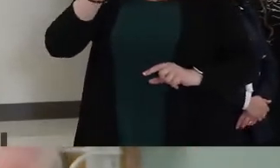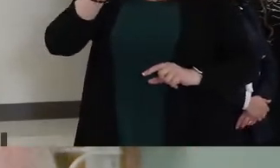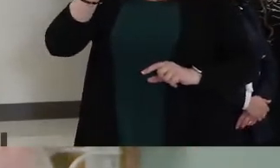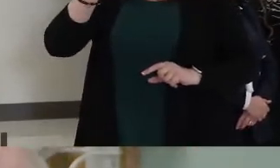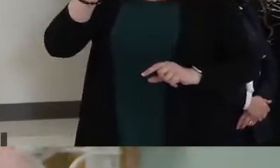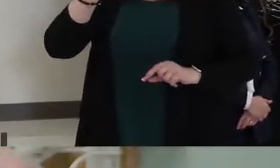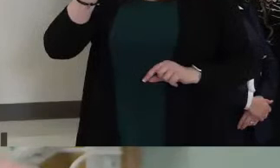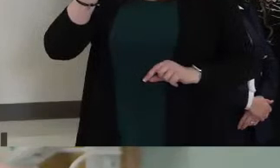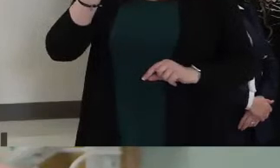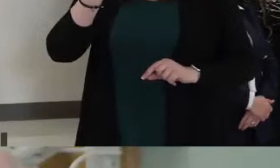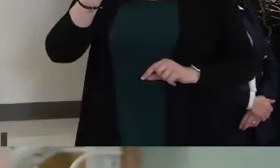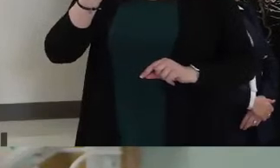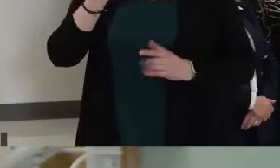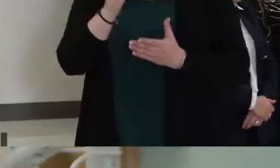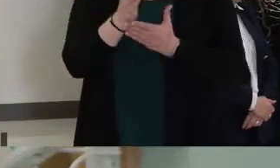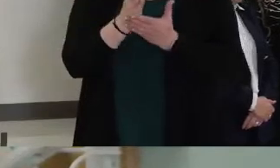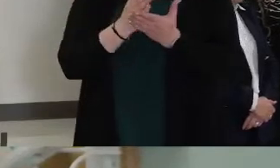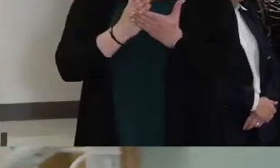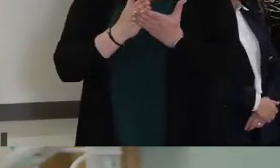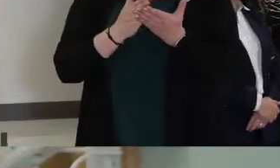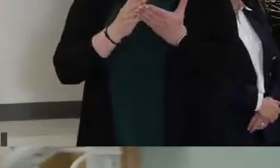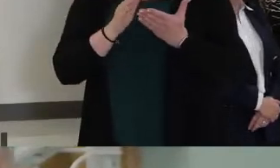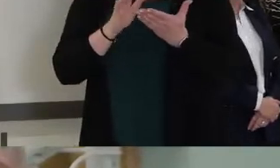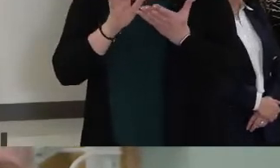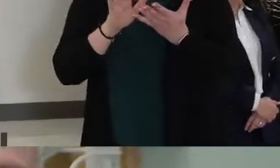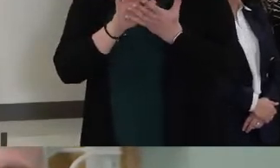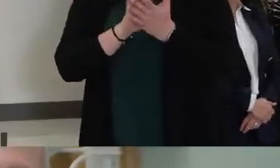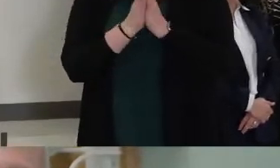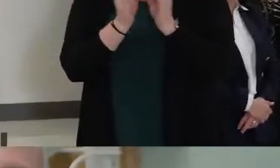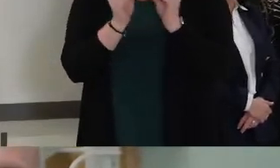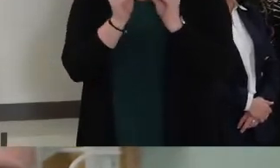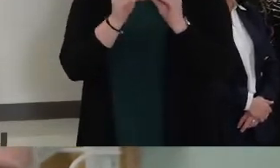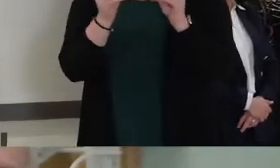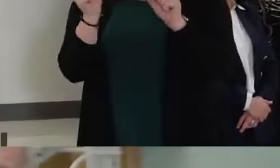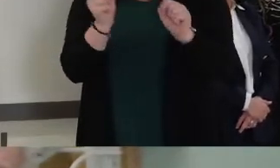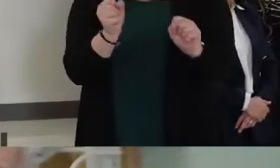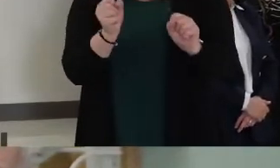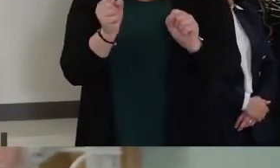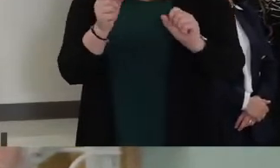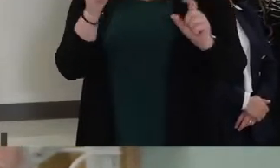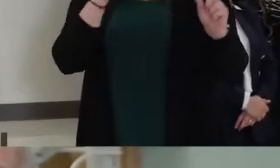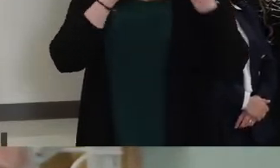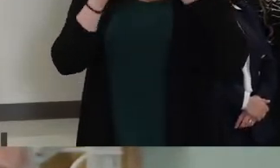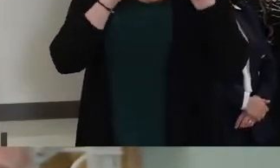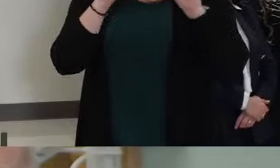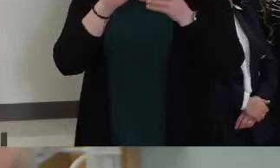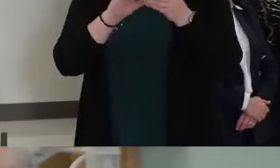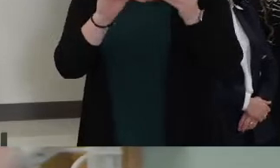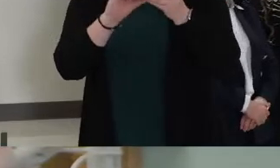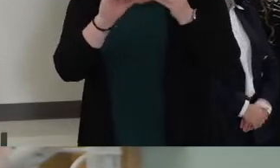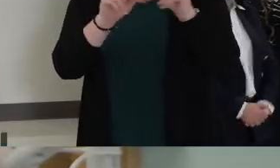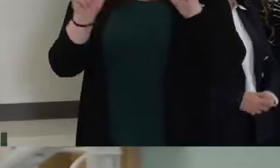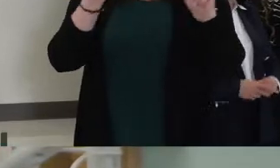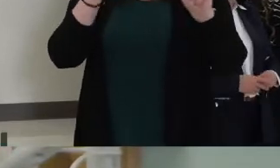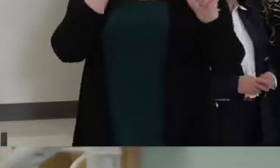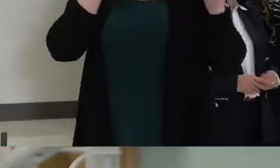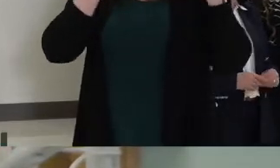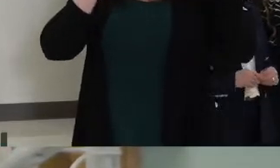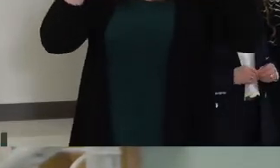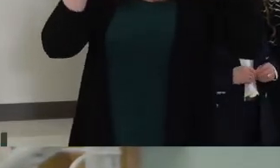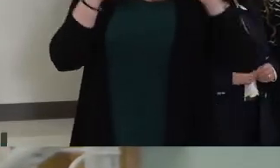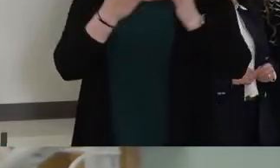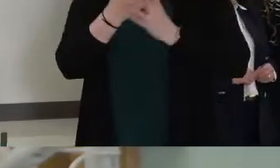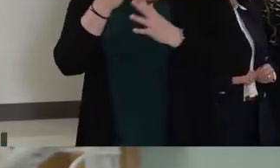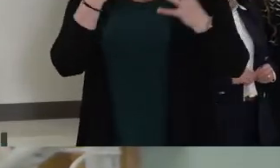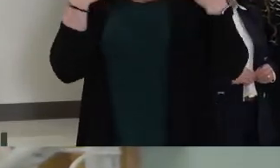some. I would say it's turned significantly. You hear stories of people who have made it through recovery, who